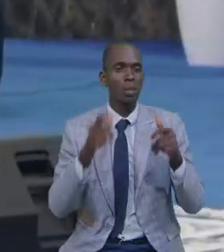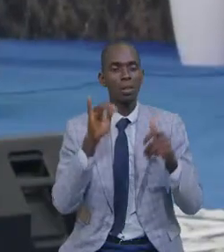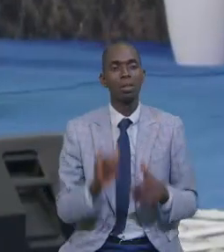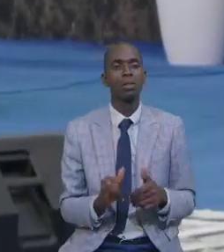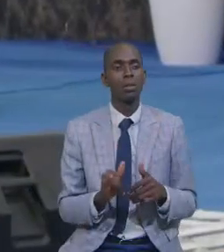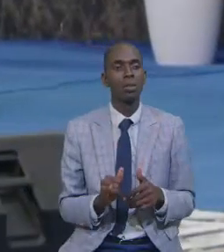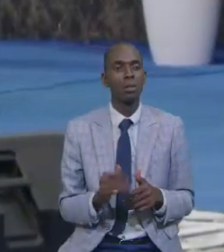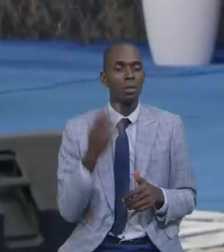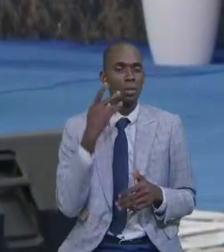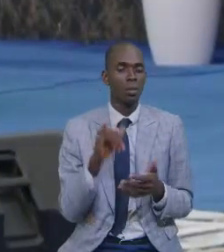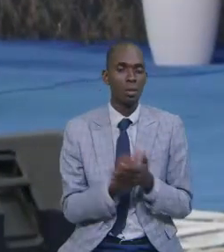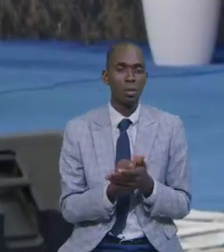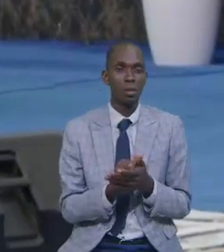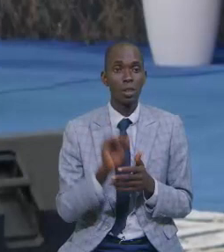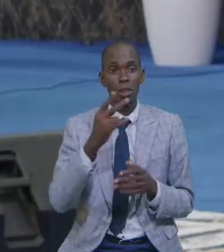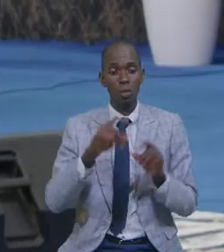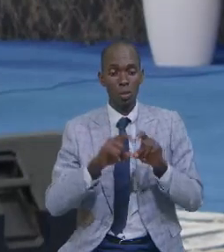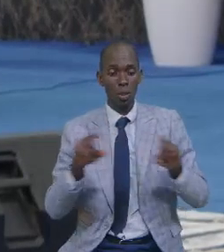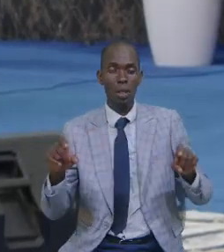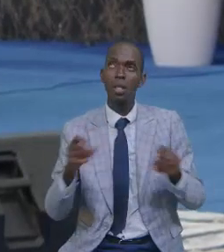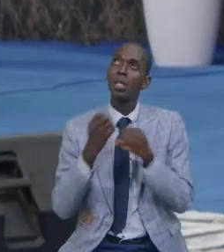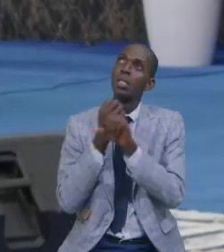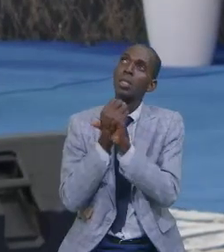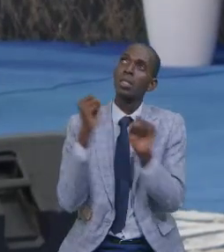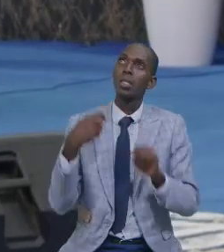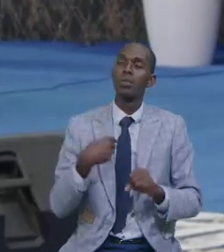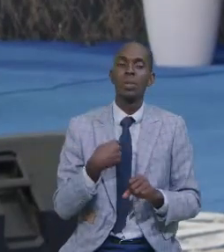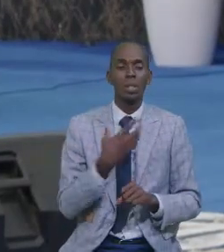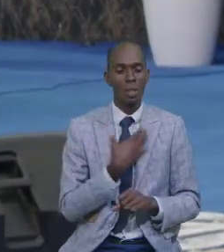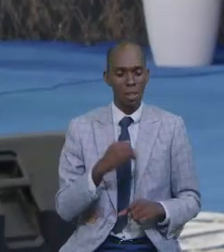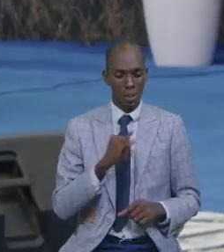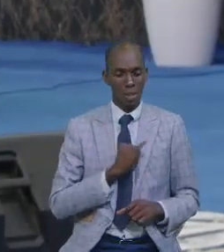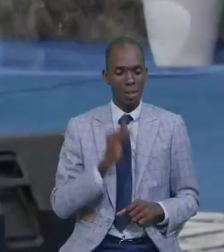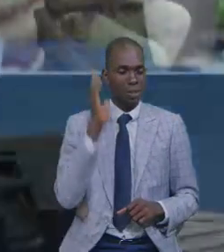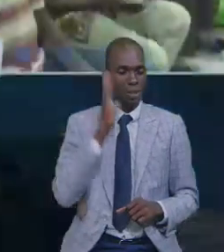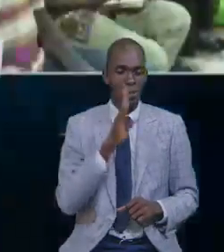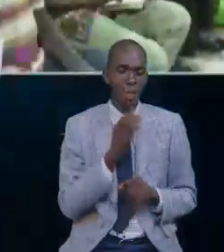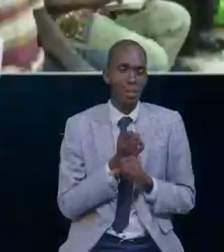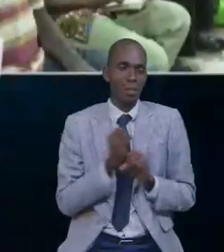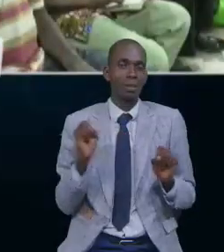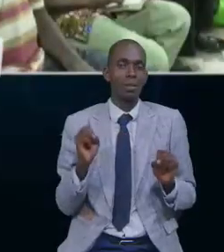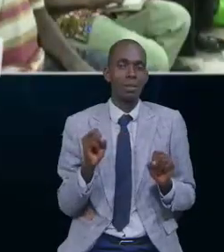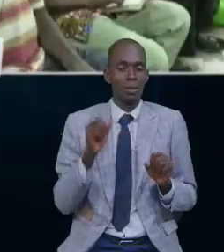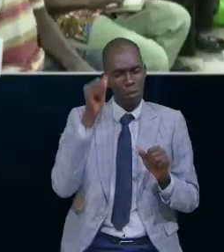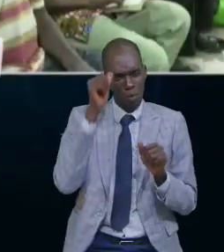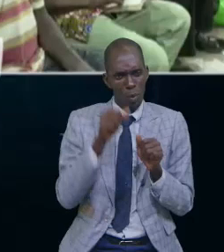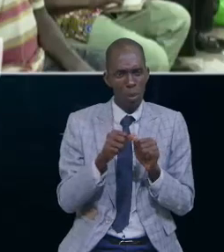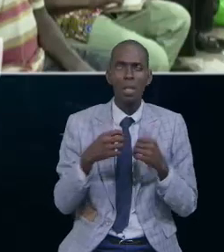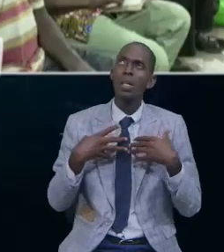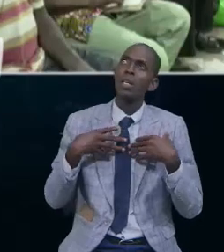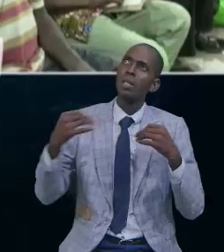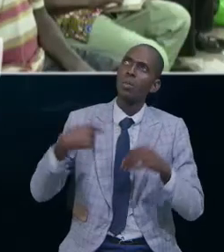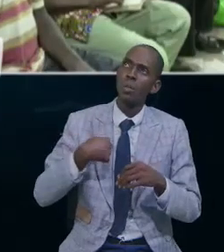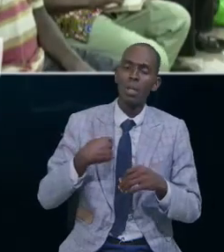save me, O Lord, and I shall be saved. Look at that. Heal me, and then I shall be